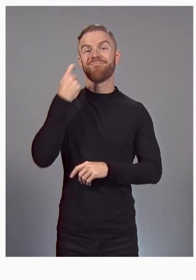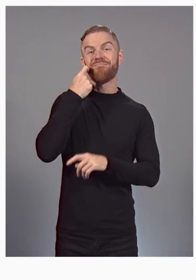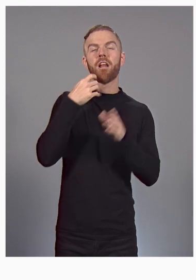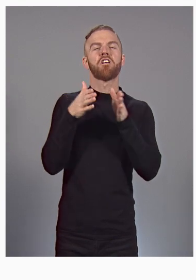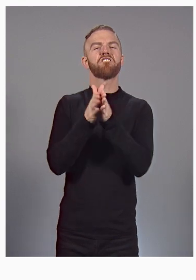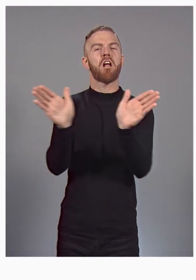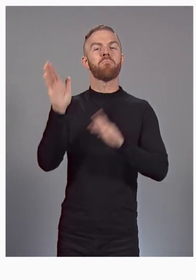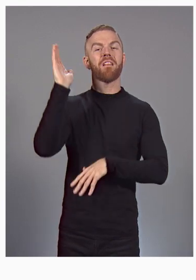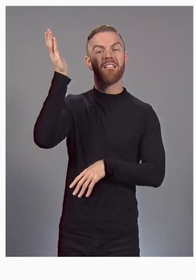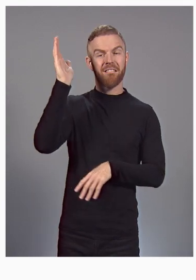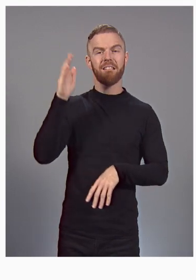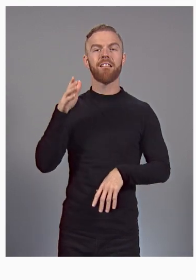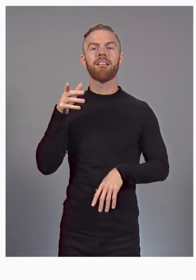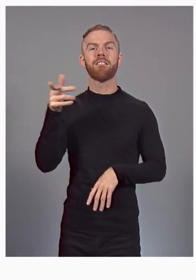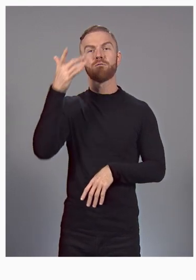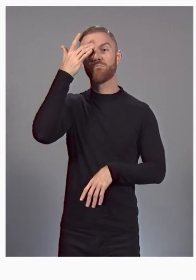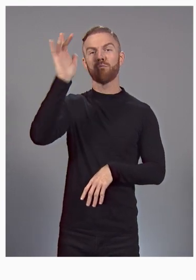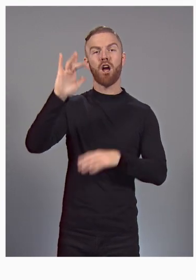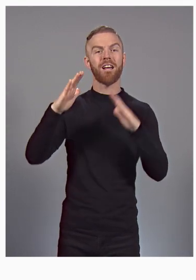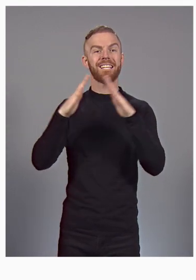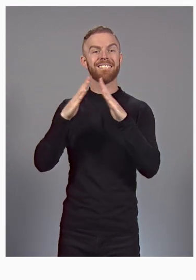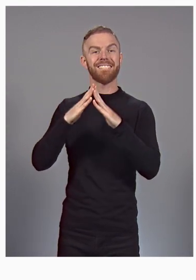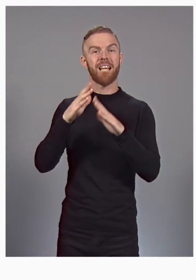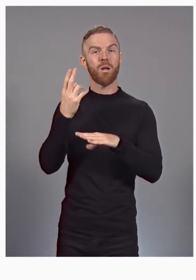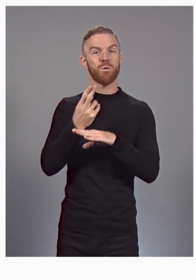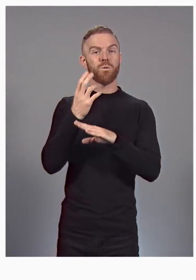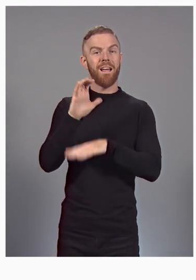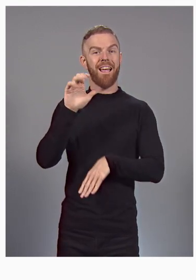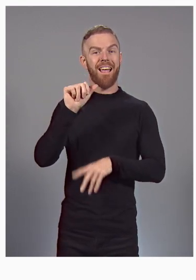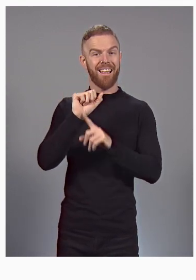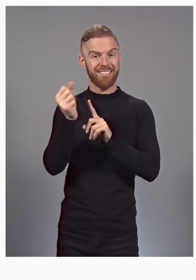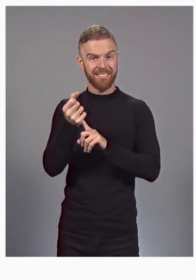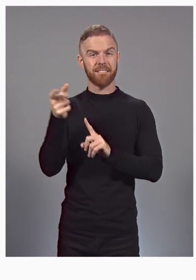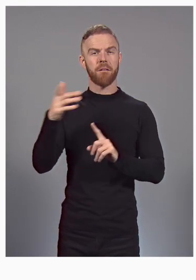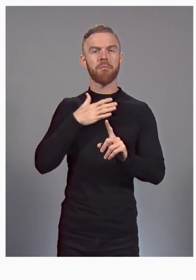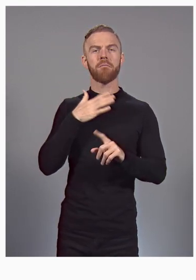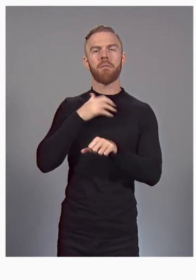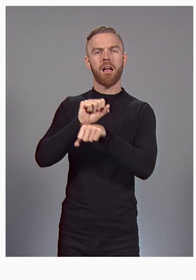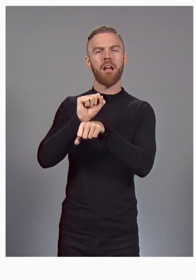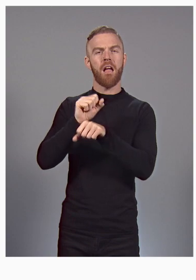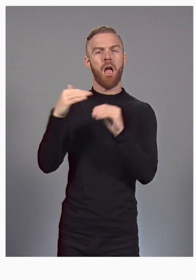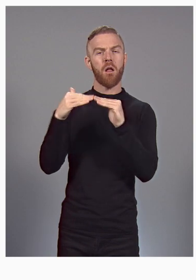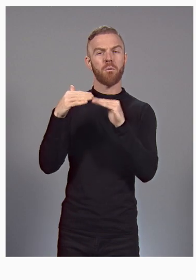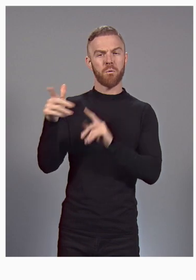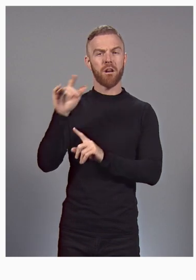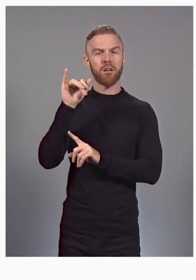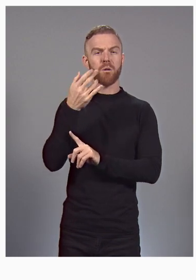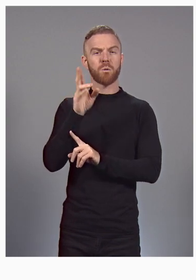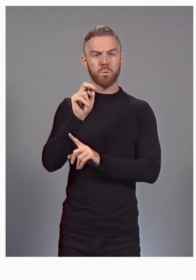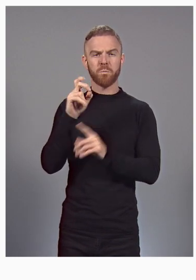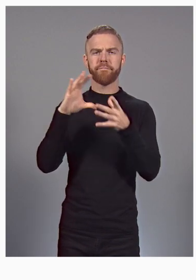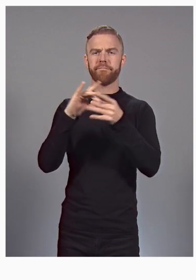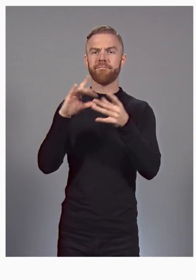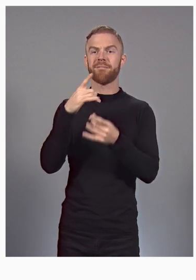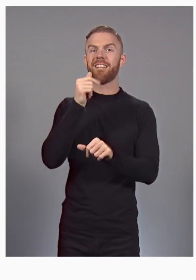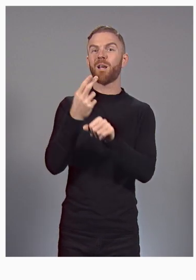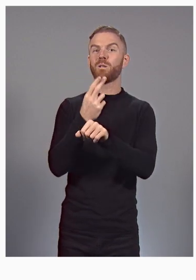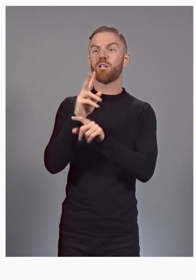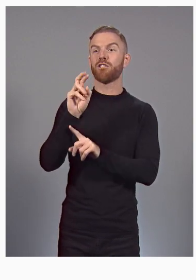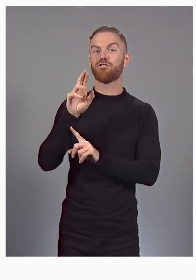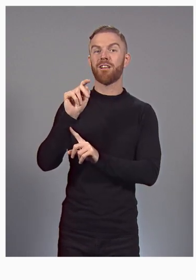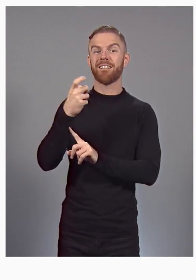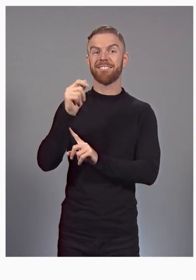city use case, my colleague Jun Yang discussed how you can use Vertex AI Vision to reduce the time required to